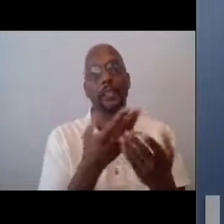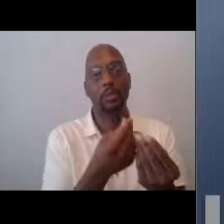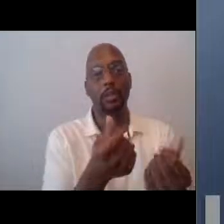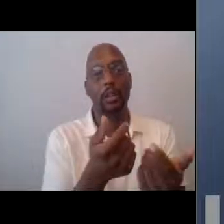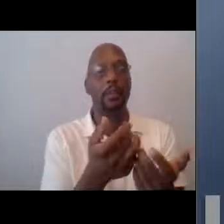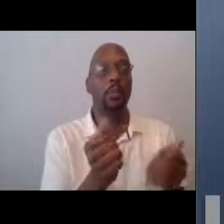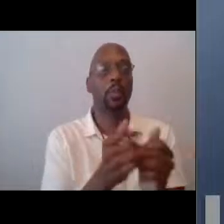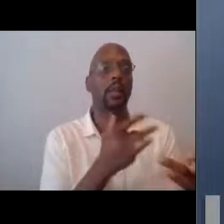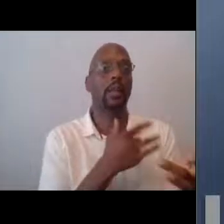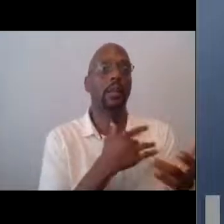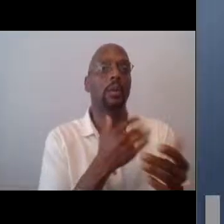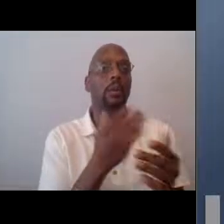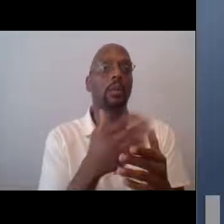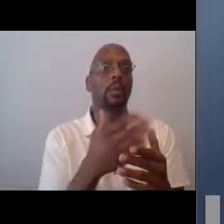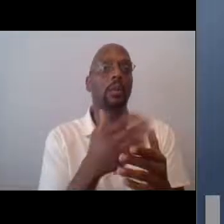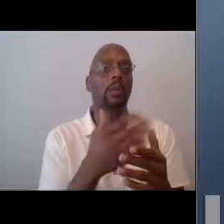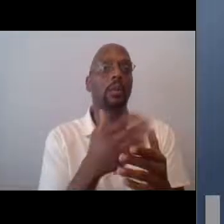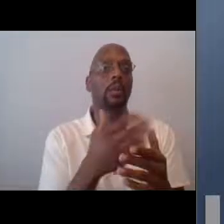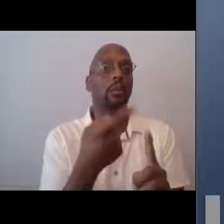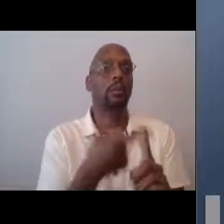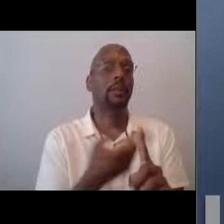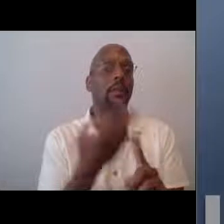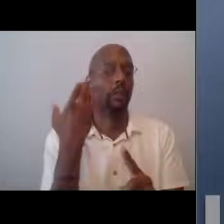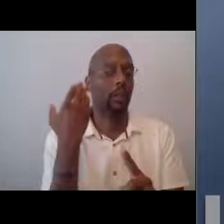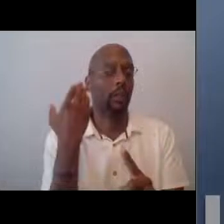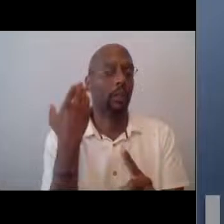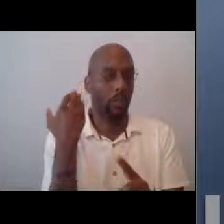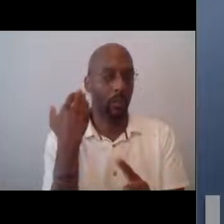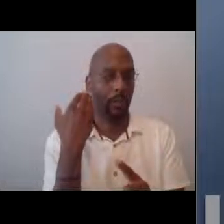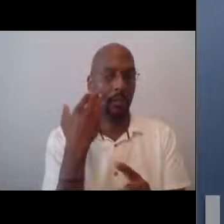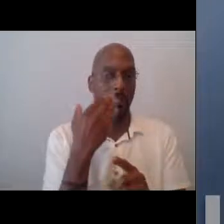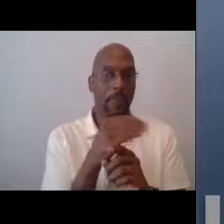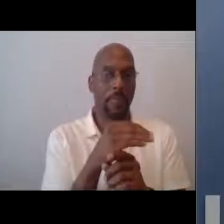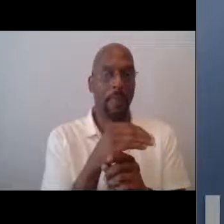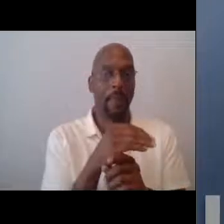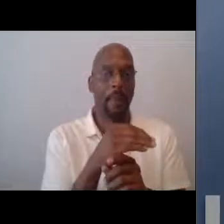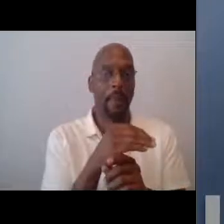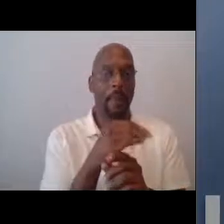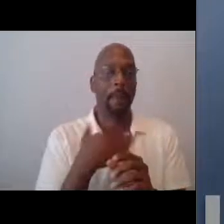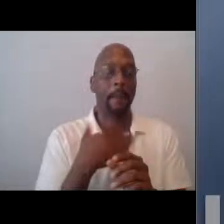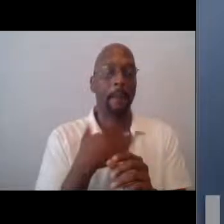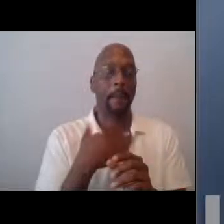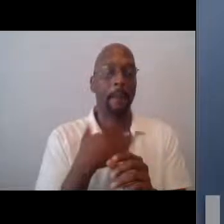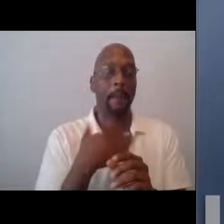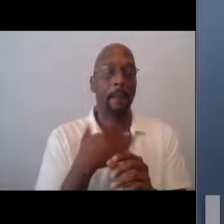shared a couple of months ago. So with that, my report is concluded, and thank you very much.